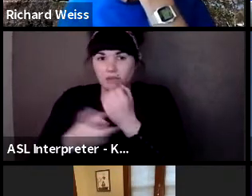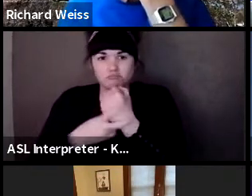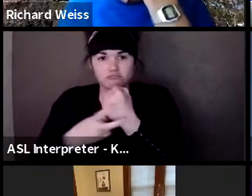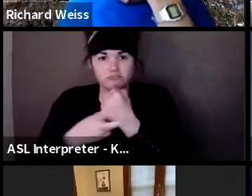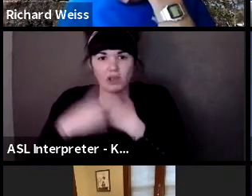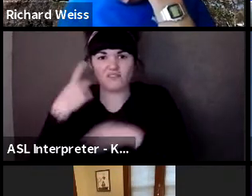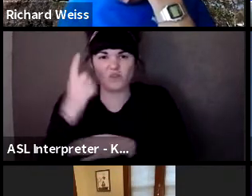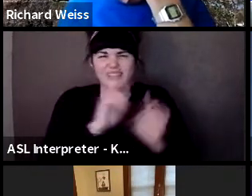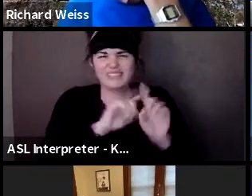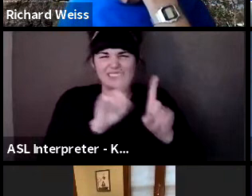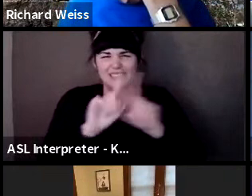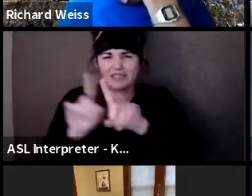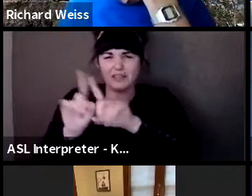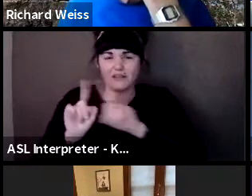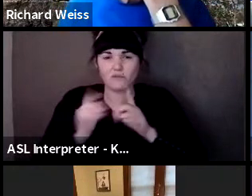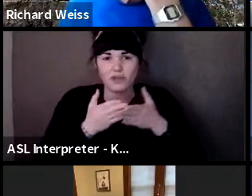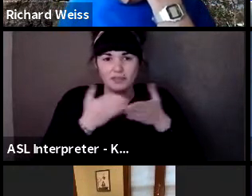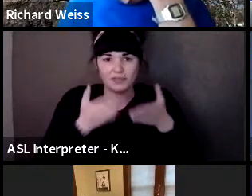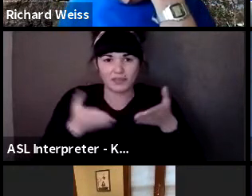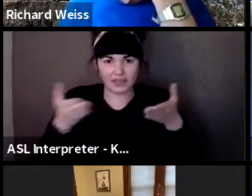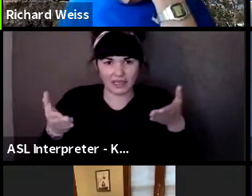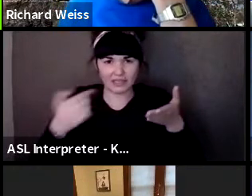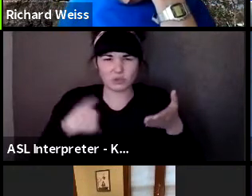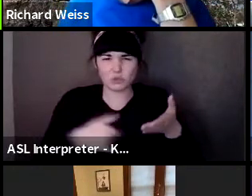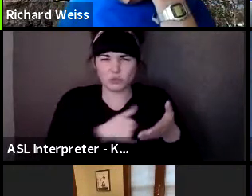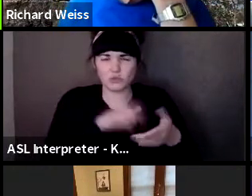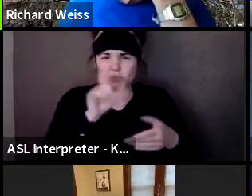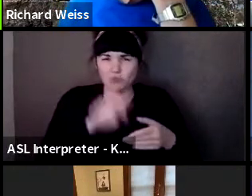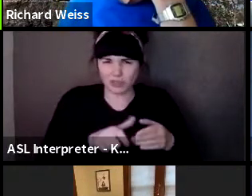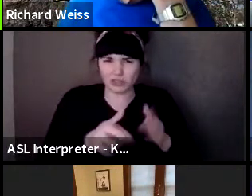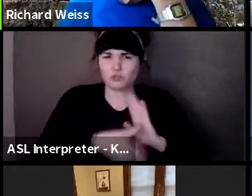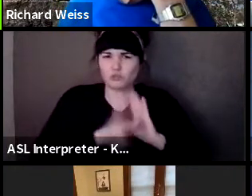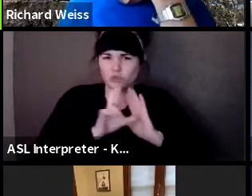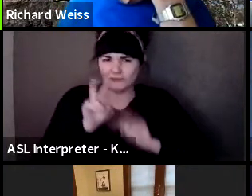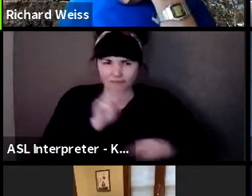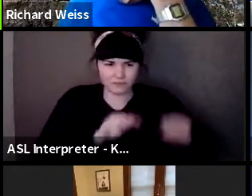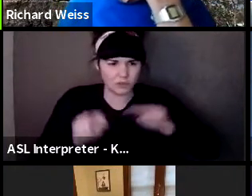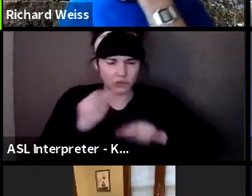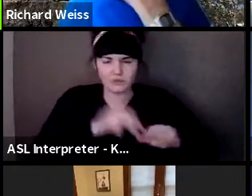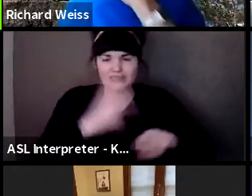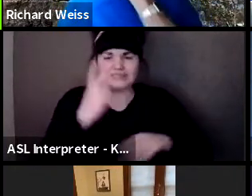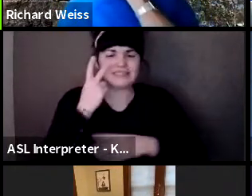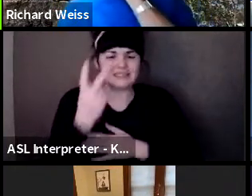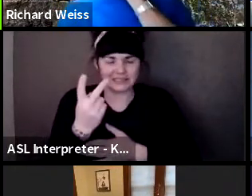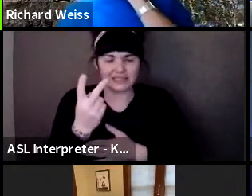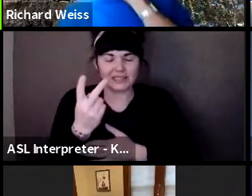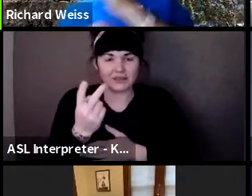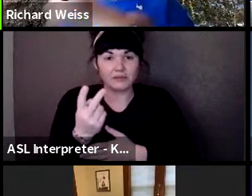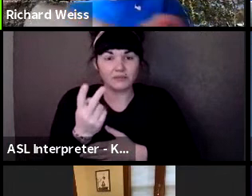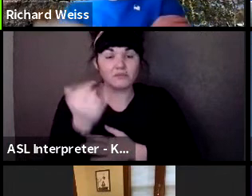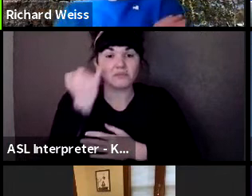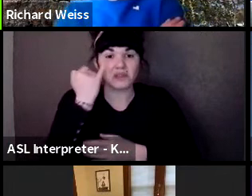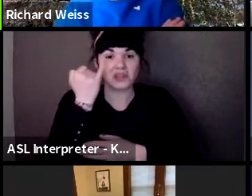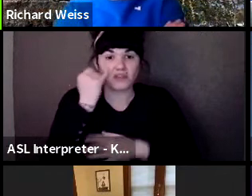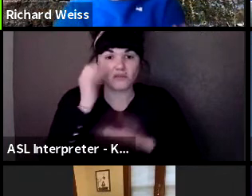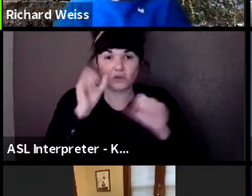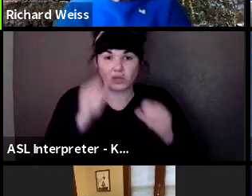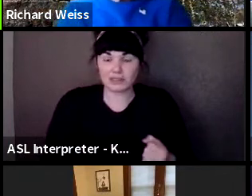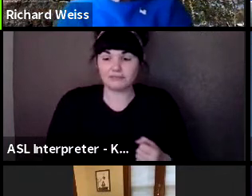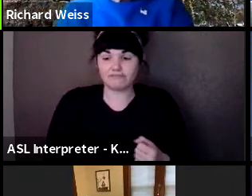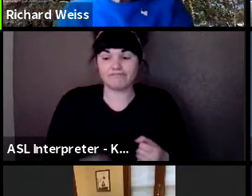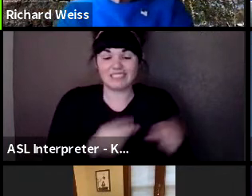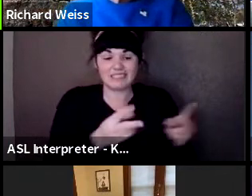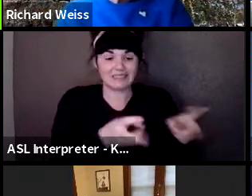what we're going to need for the legal assistance. I'd like to get some comments from people, particularly on